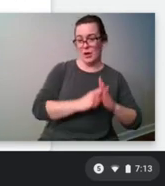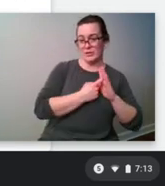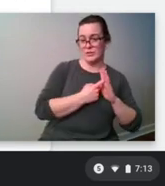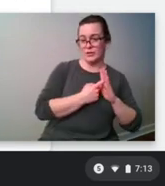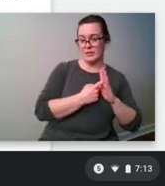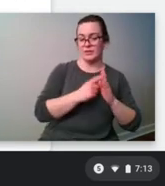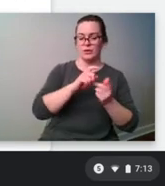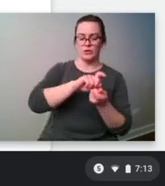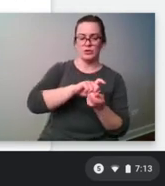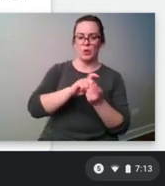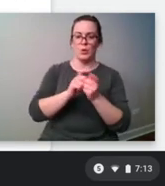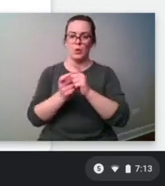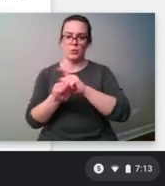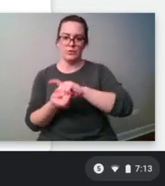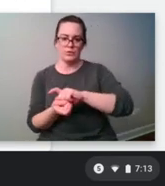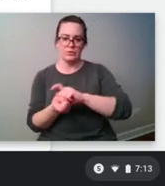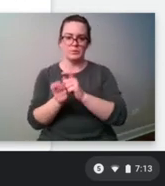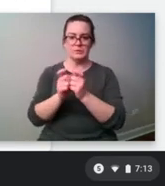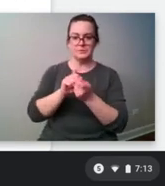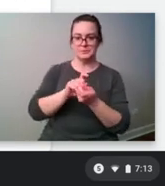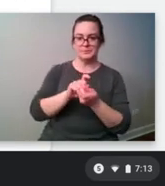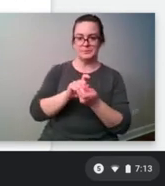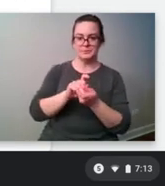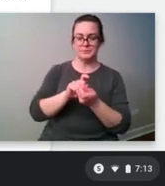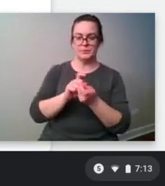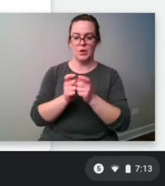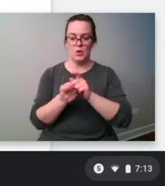to how it started. So